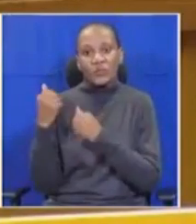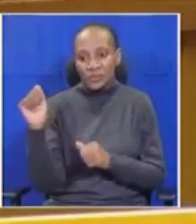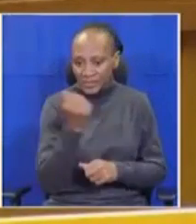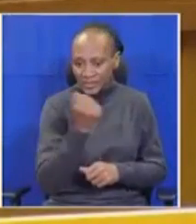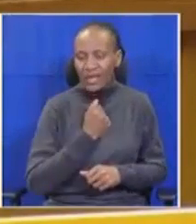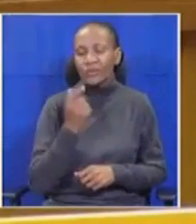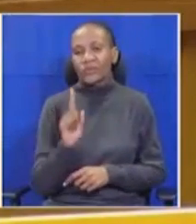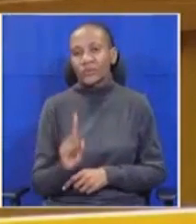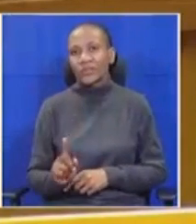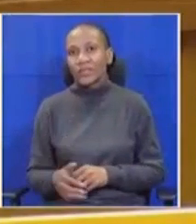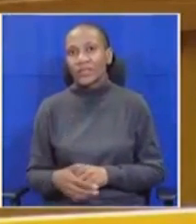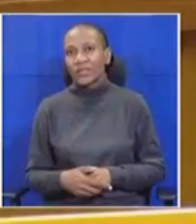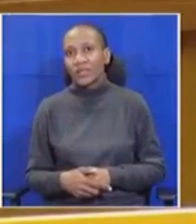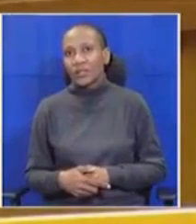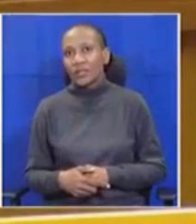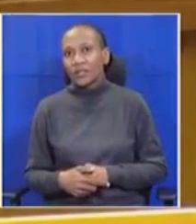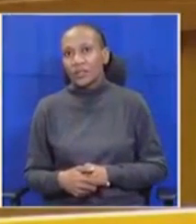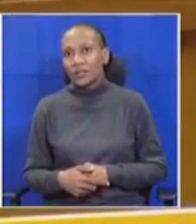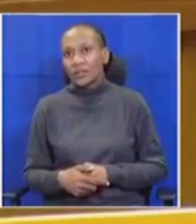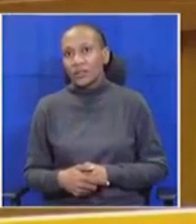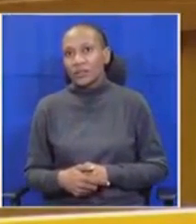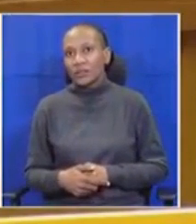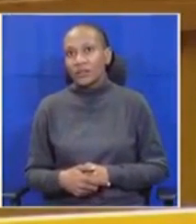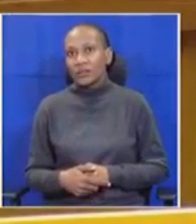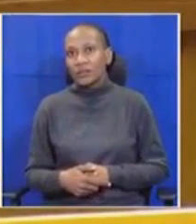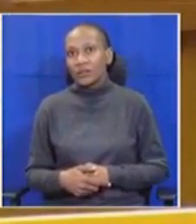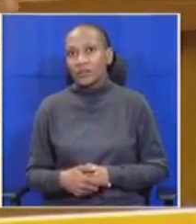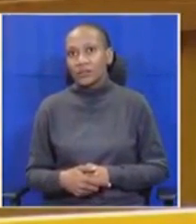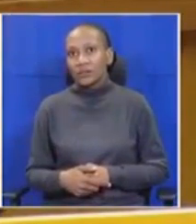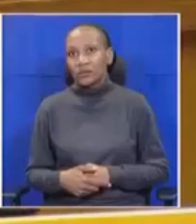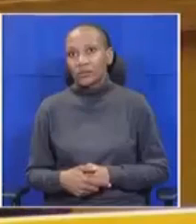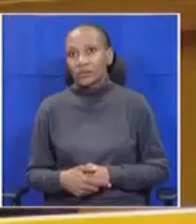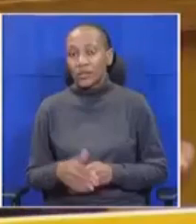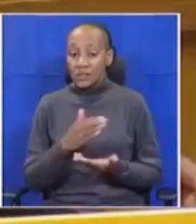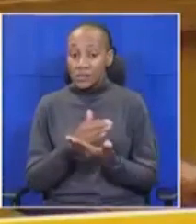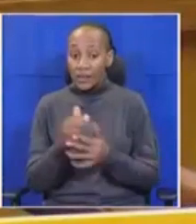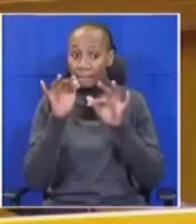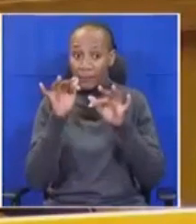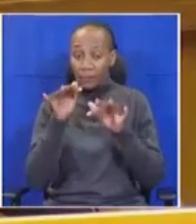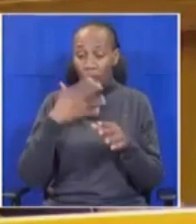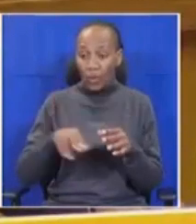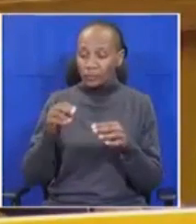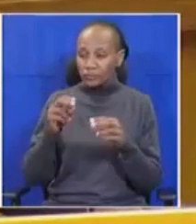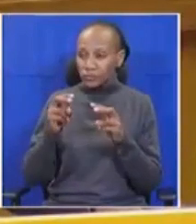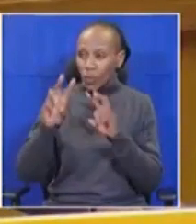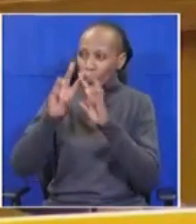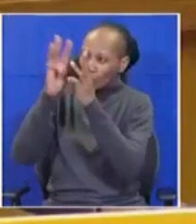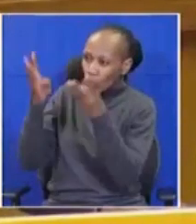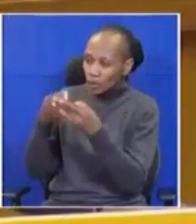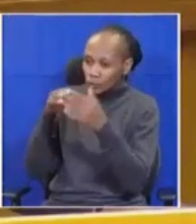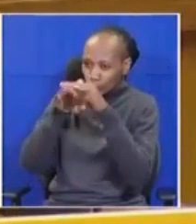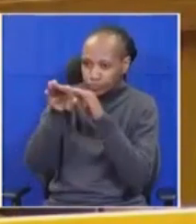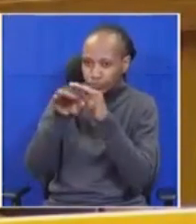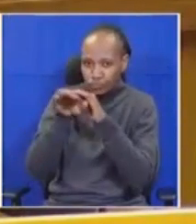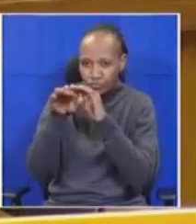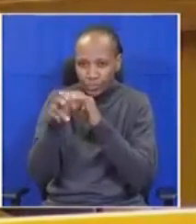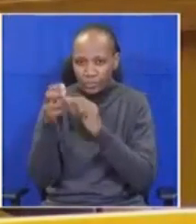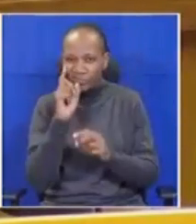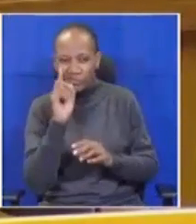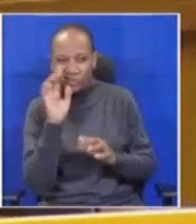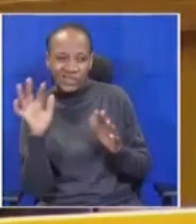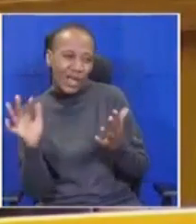earlier, even for those who are seeking to go around the world to mobilize the international